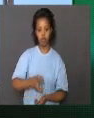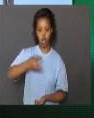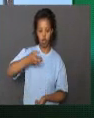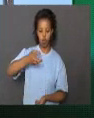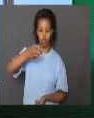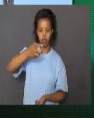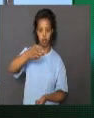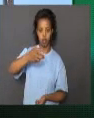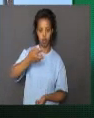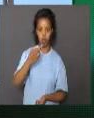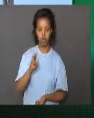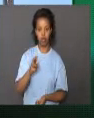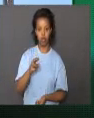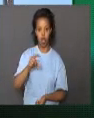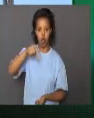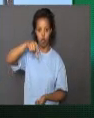tweezers or forceps,